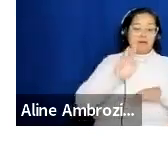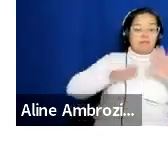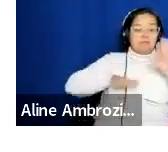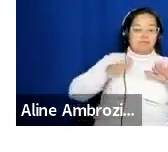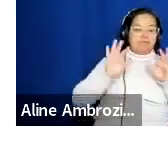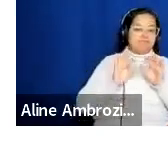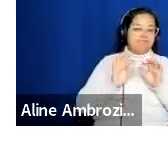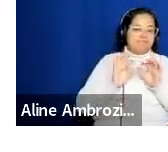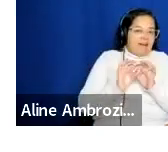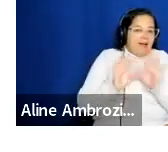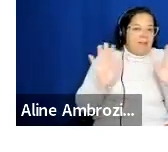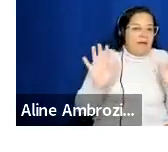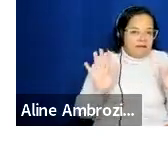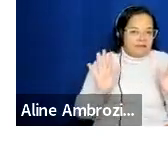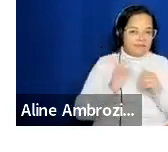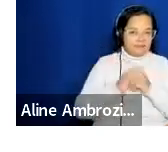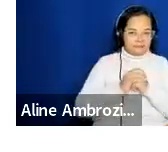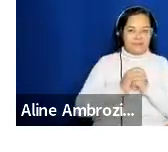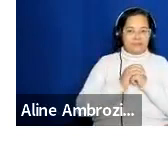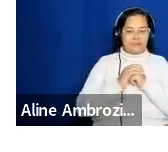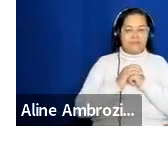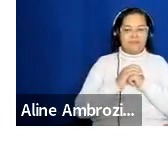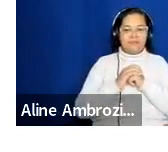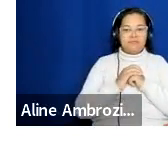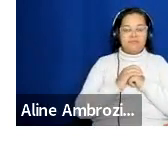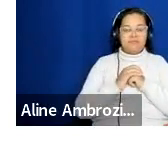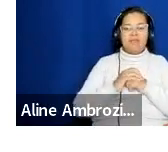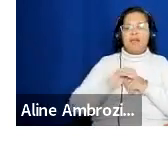of the topic under discussion.